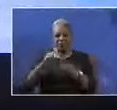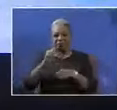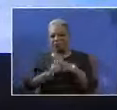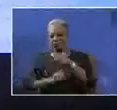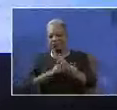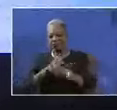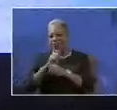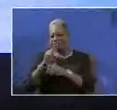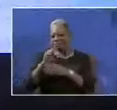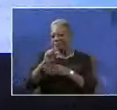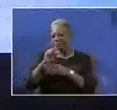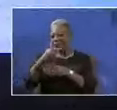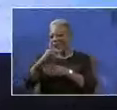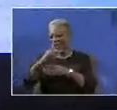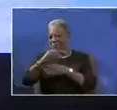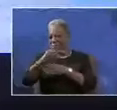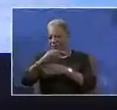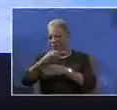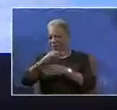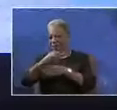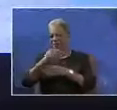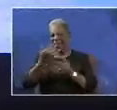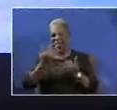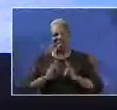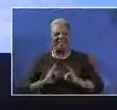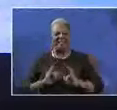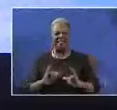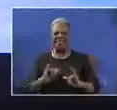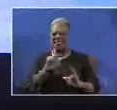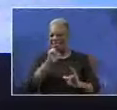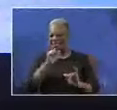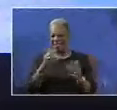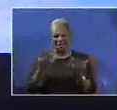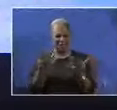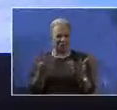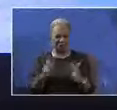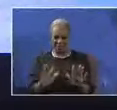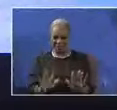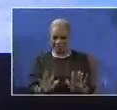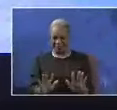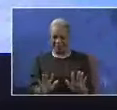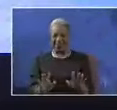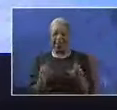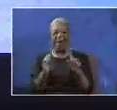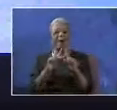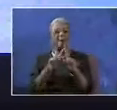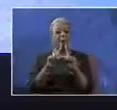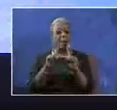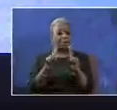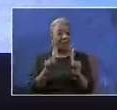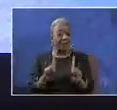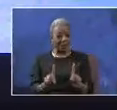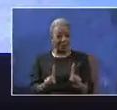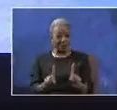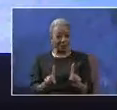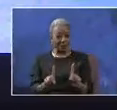in the Bible, both in the Old Testament and in the New Testament, about David. But I want to look at the last chapter